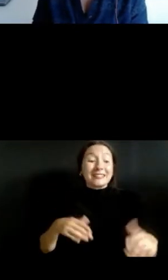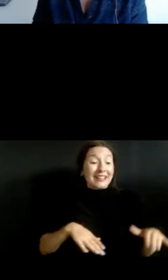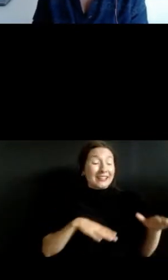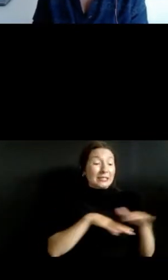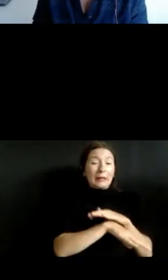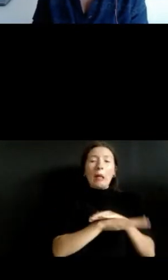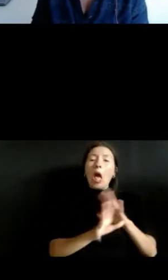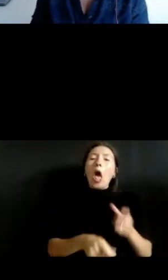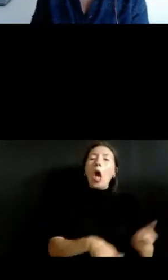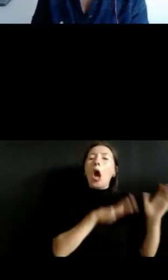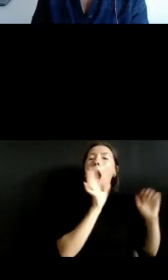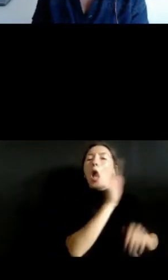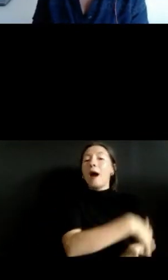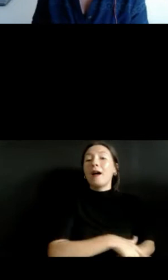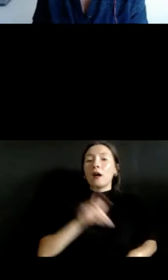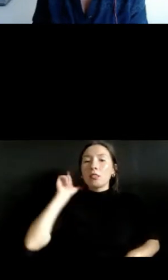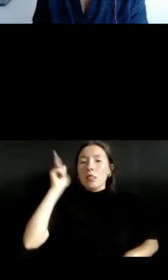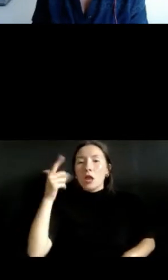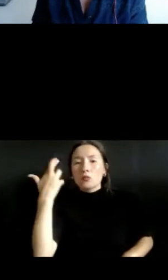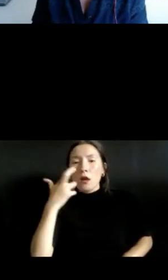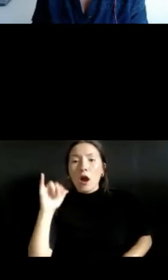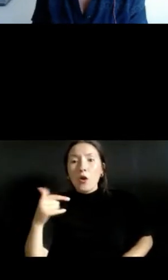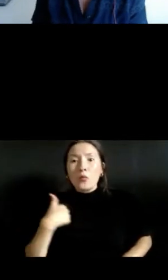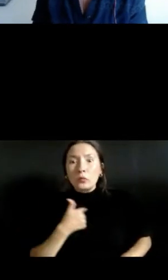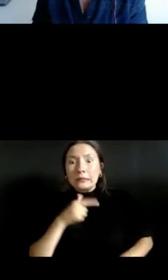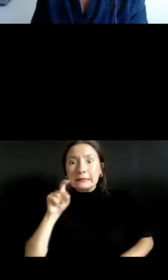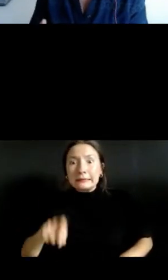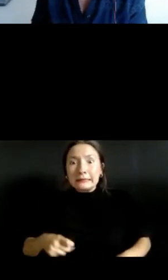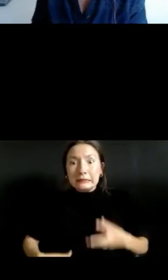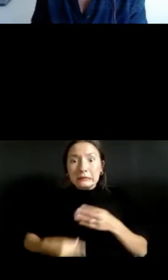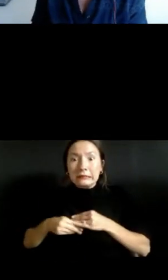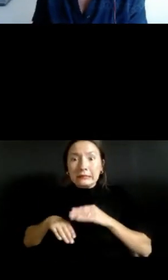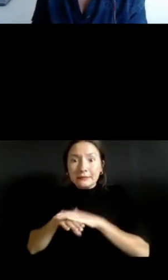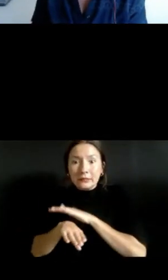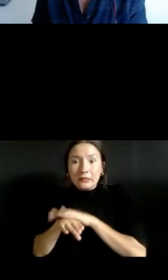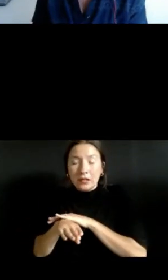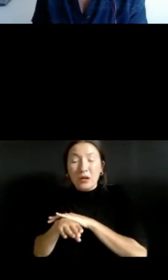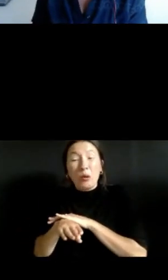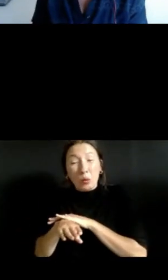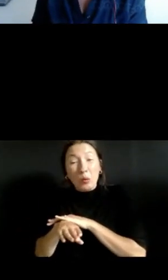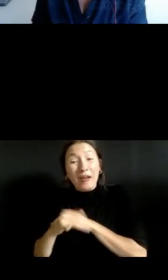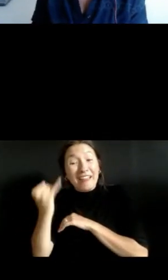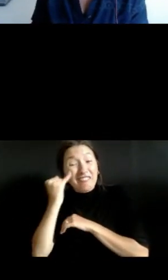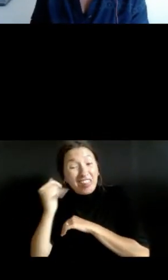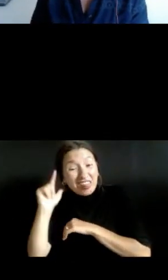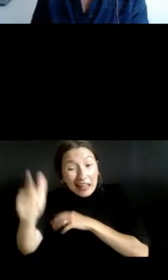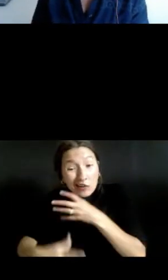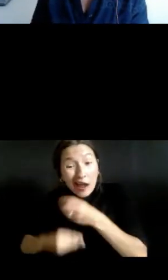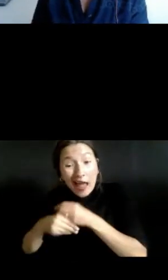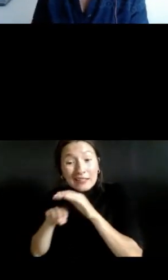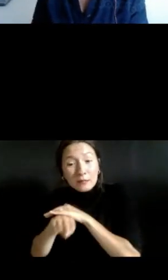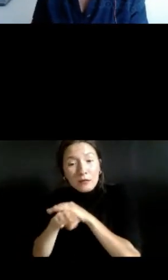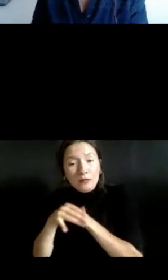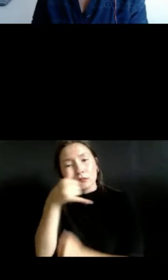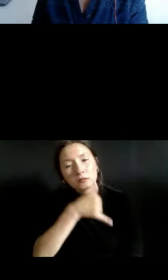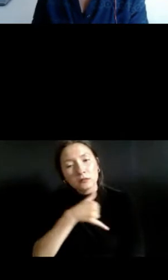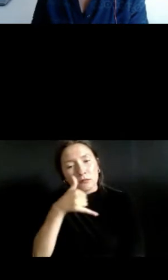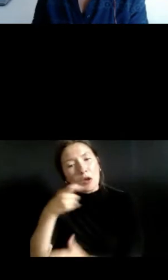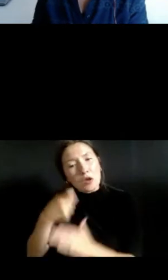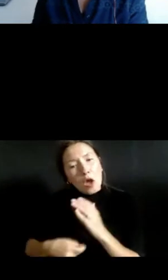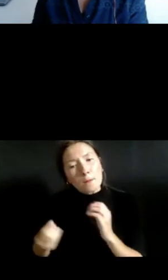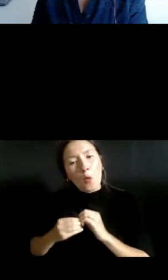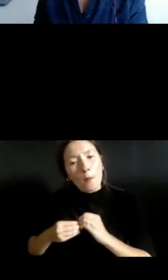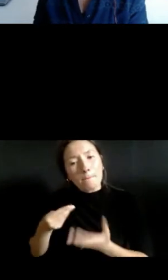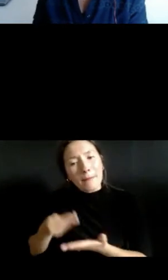time consuming and costly to do it this way. Other things that you consider are to streamline the process so that you're confident from